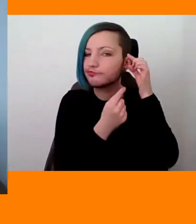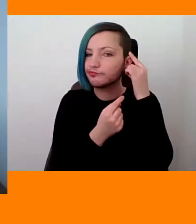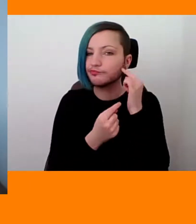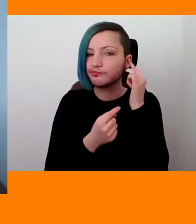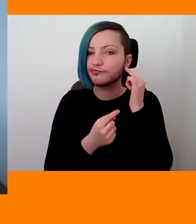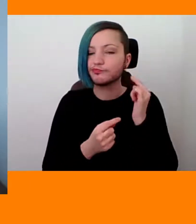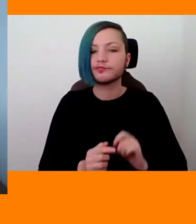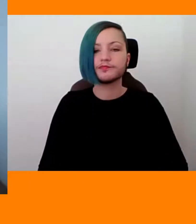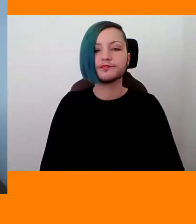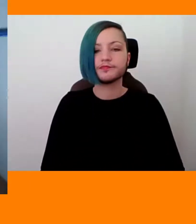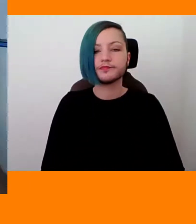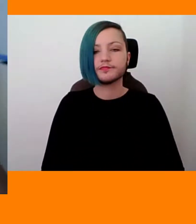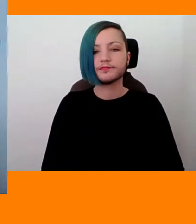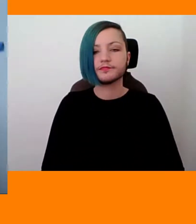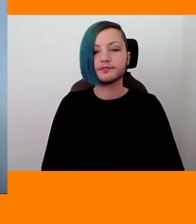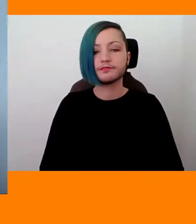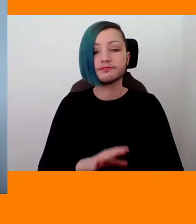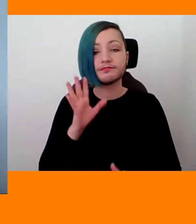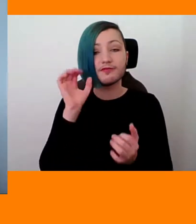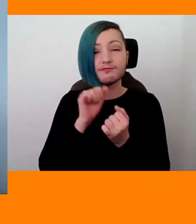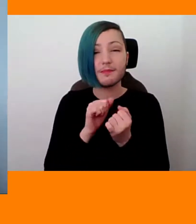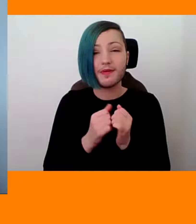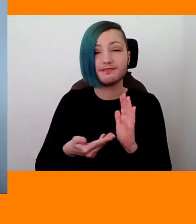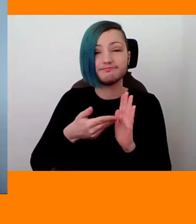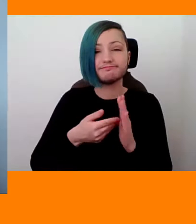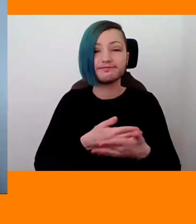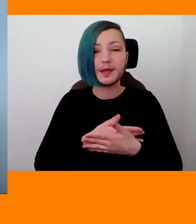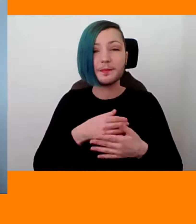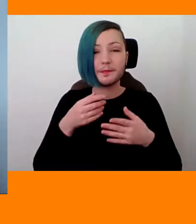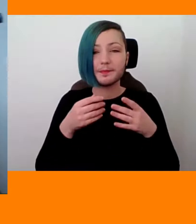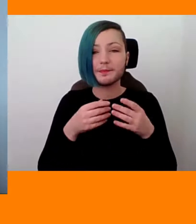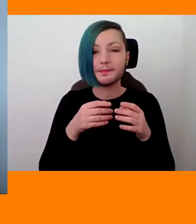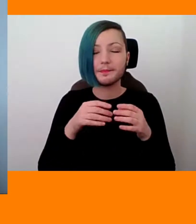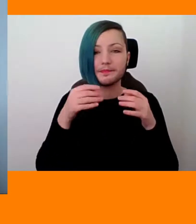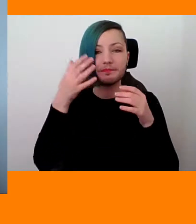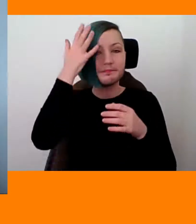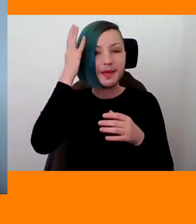Also, don't forget to add some baby hairs in there.